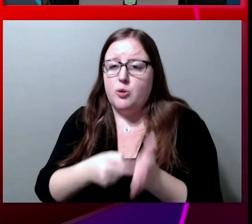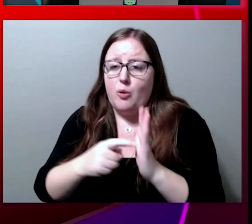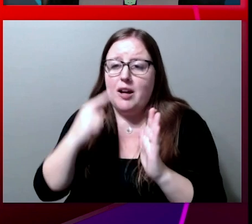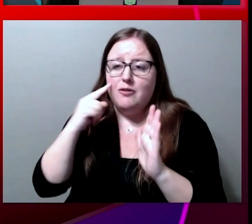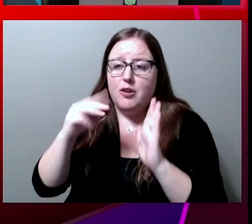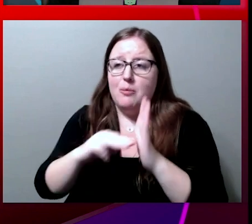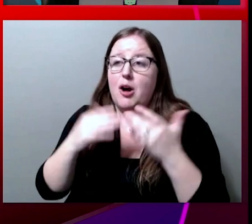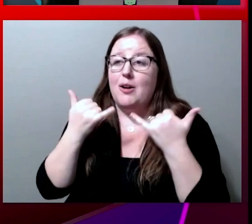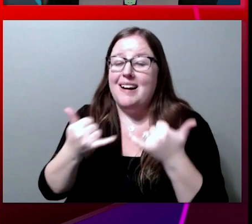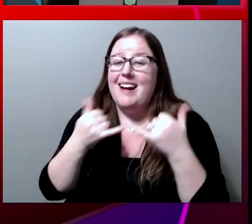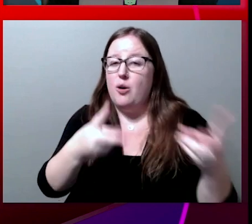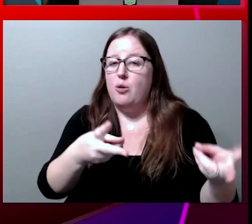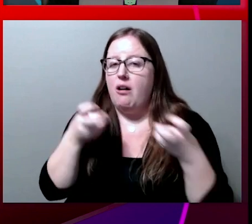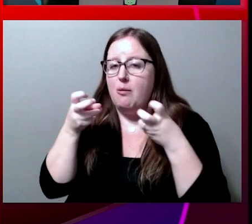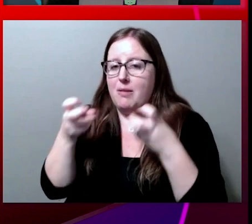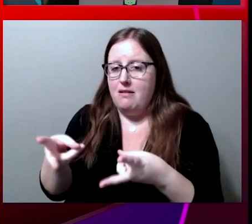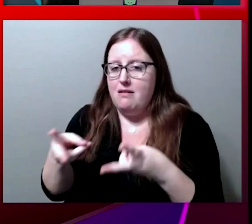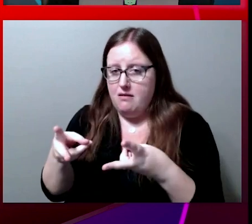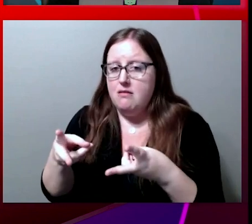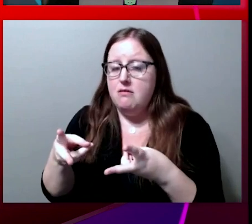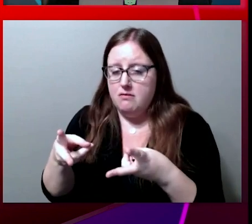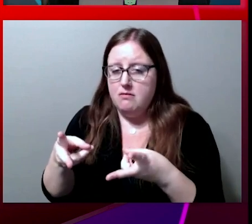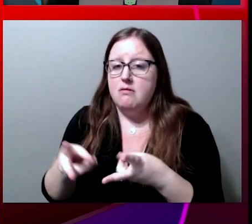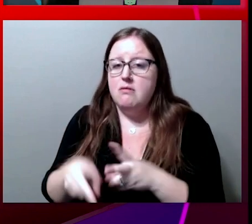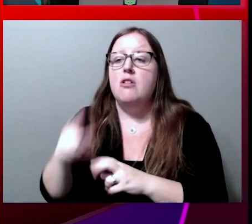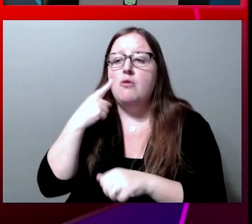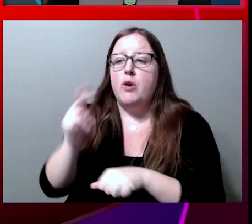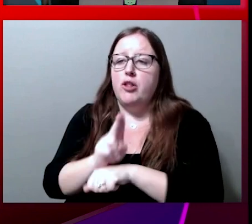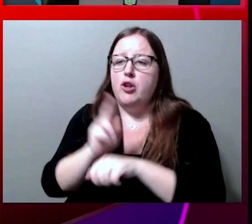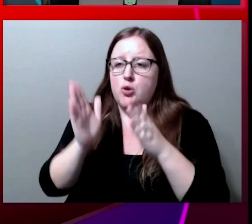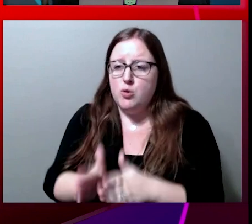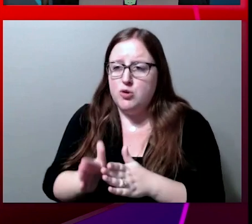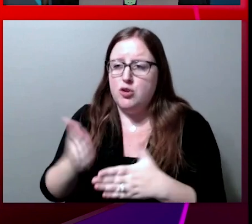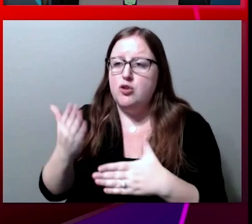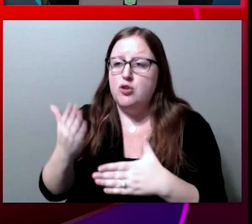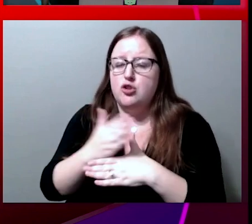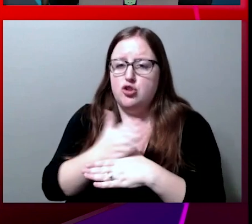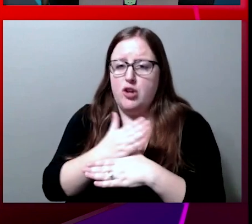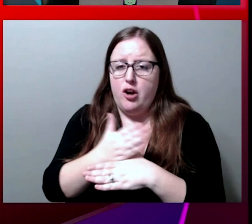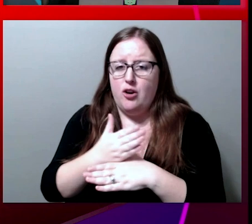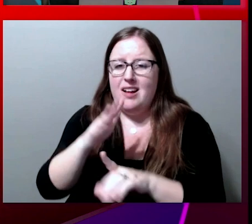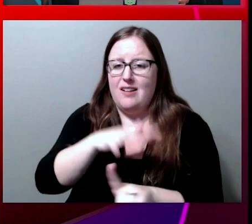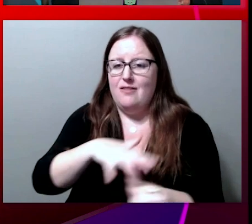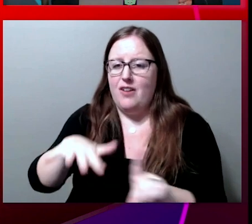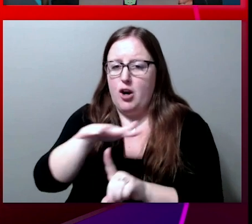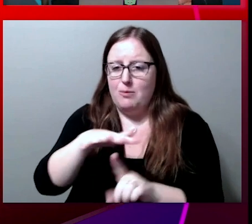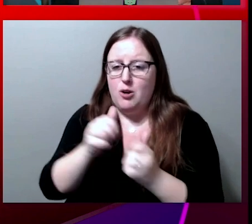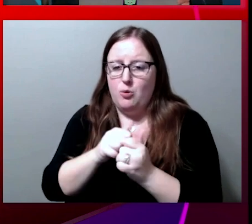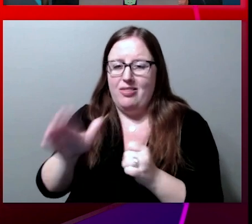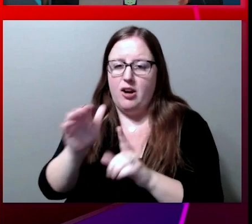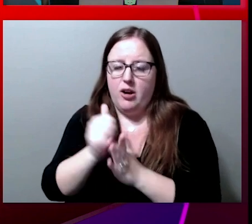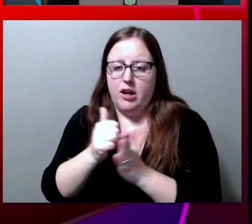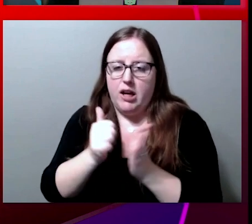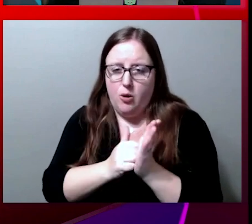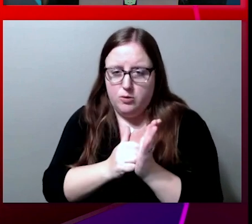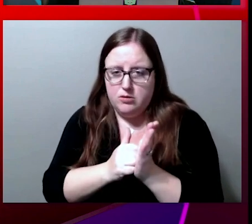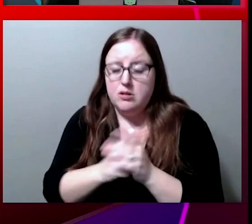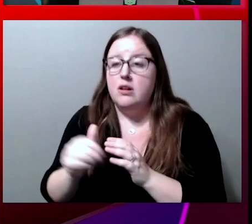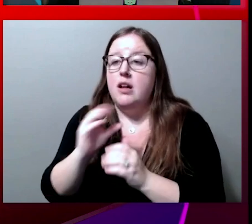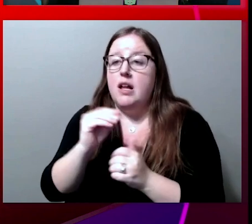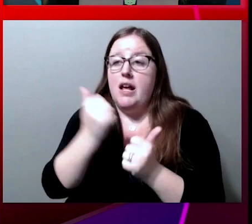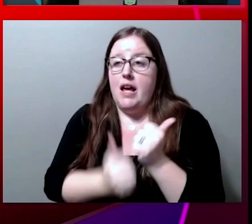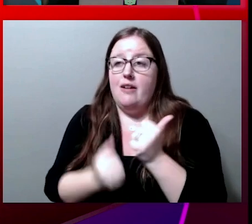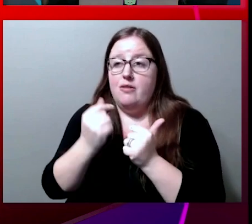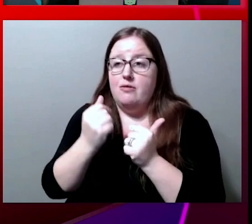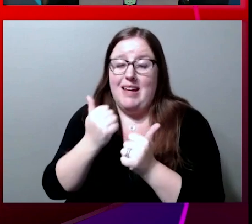now copied over to the the user's shared kind of environment within their account. Gotcha. And anyone